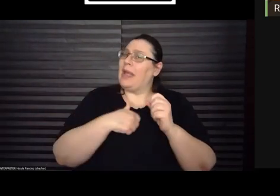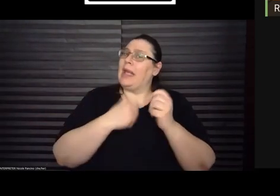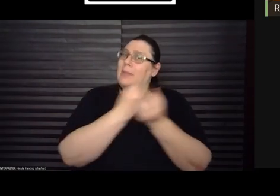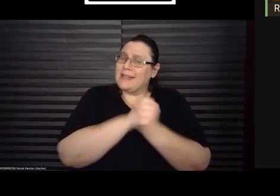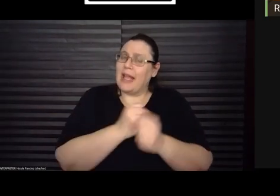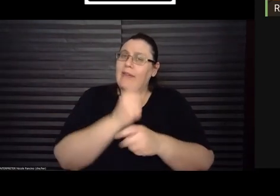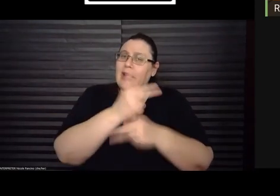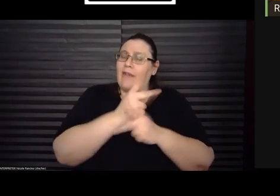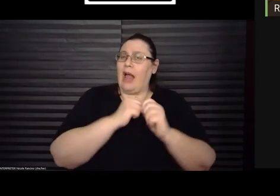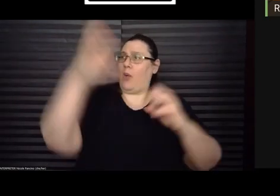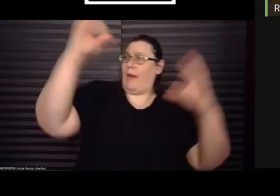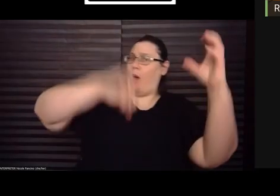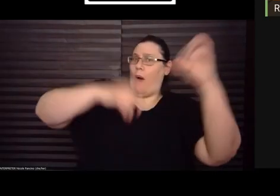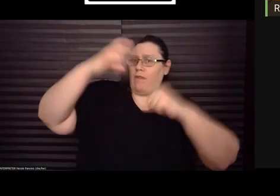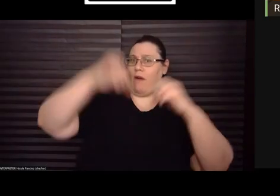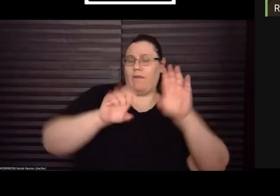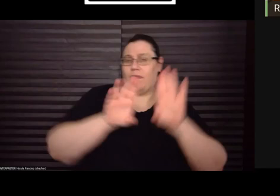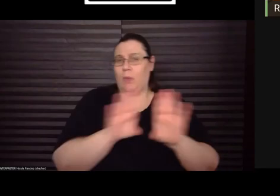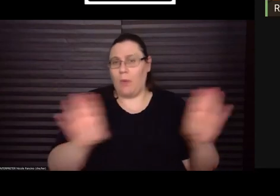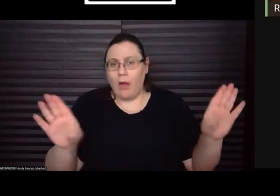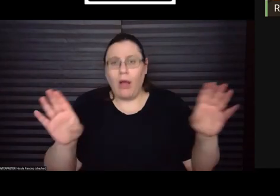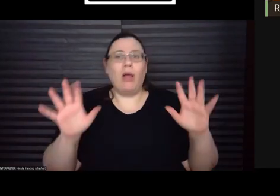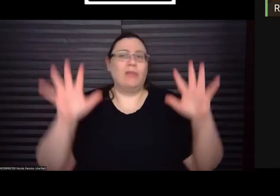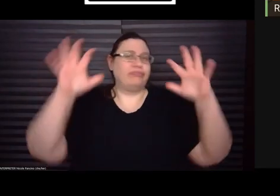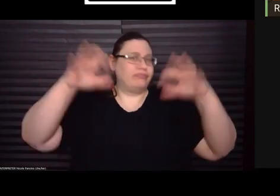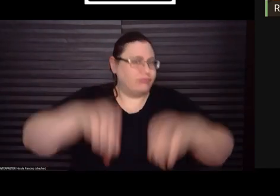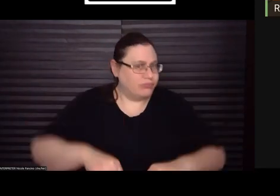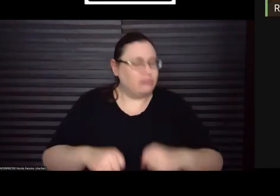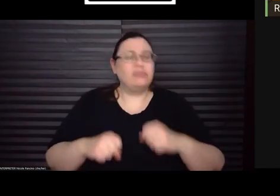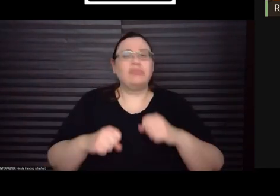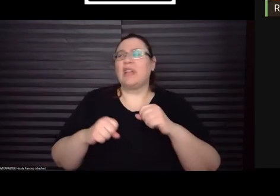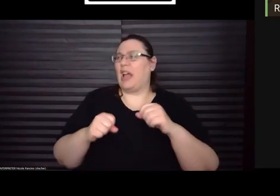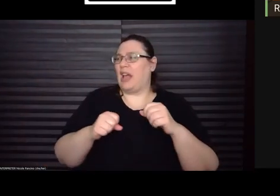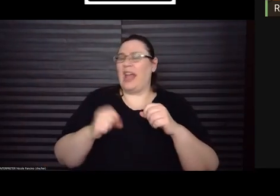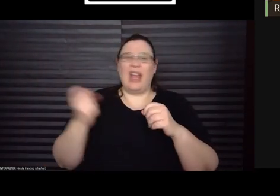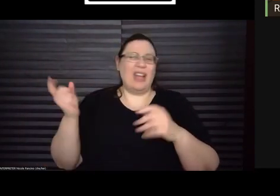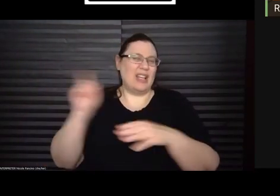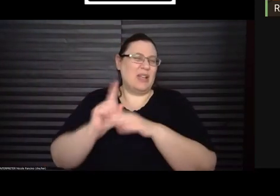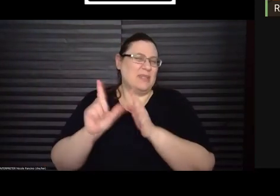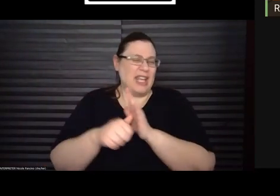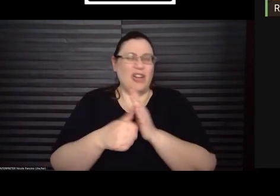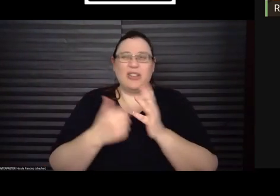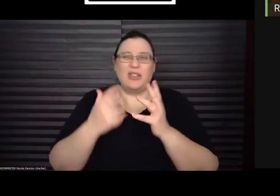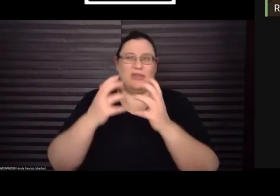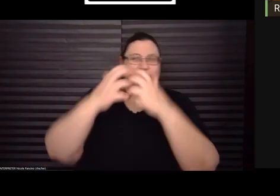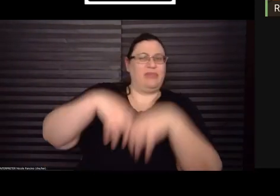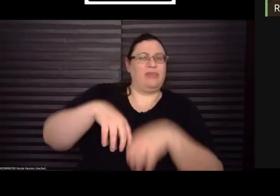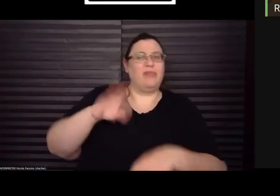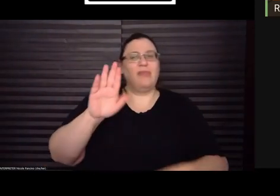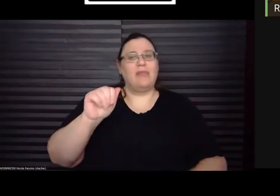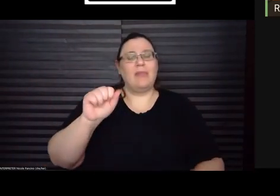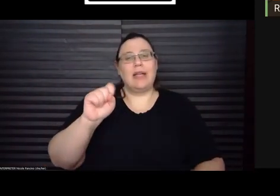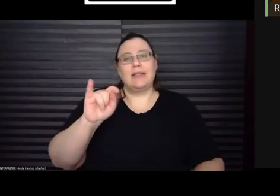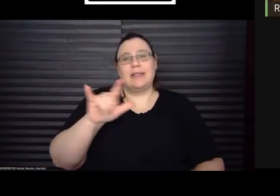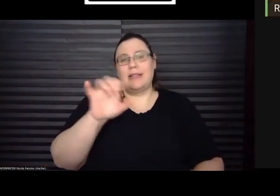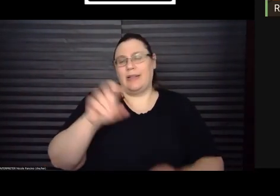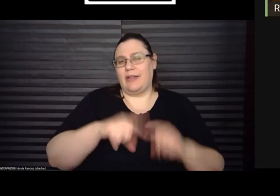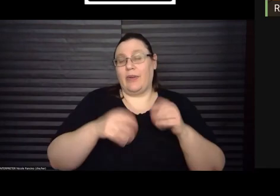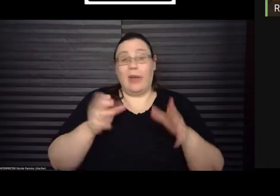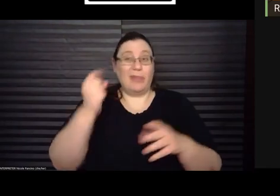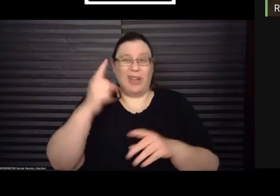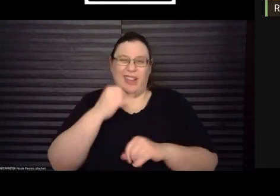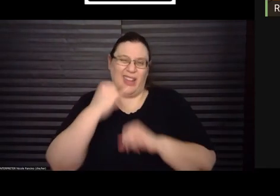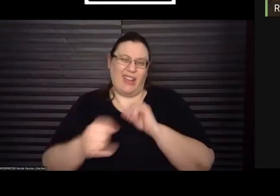and orderly way. And he kind of comes in after the fact to take it down in a better way. But anyways, of course, he ends with it being